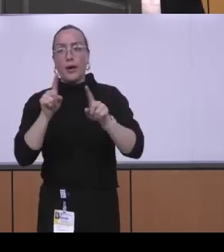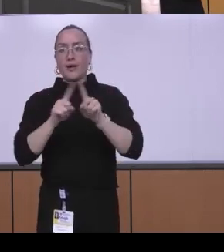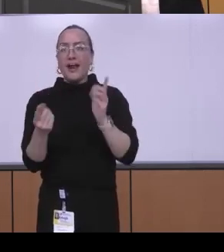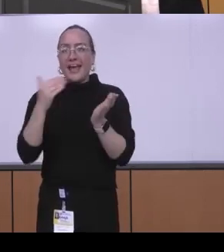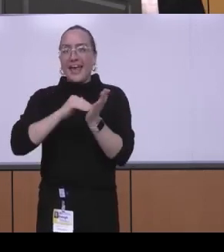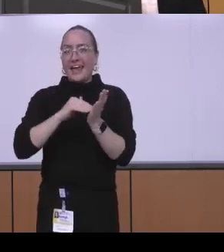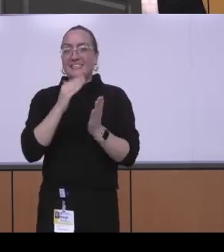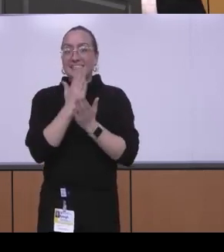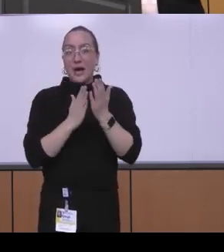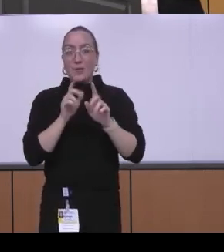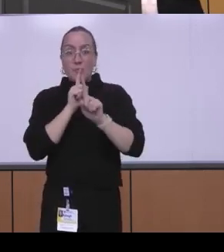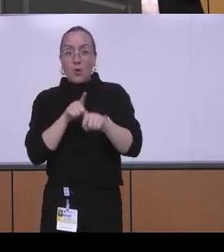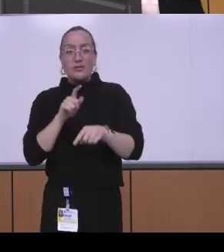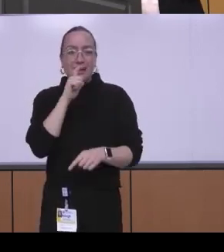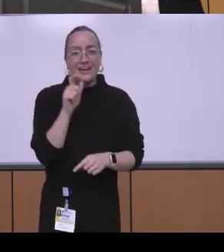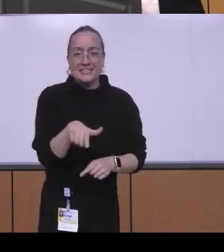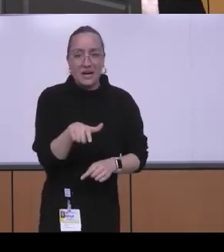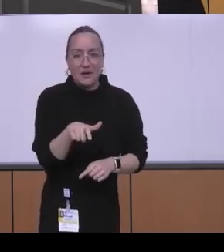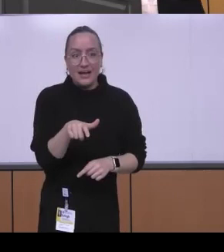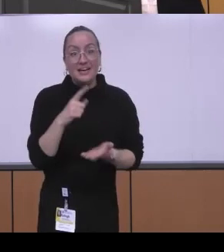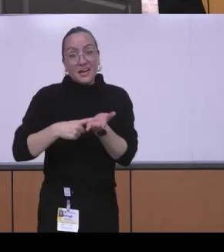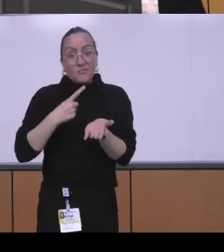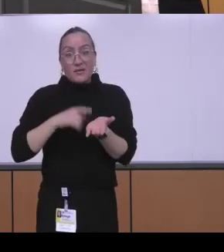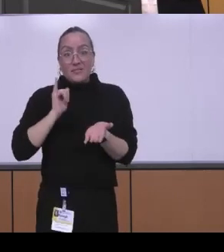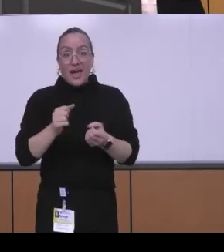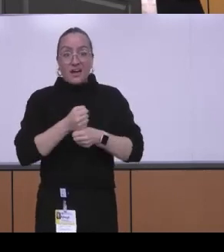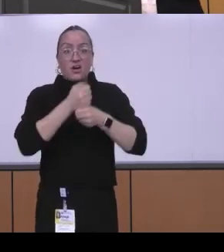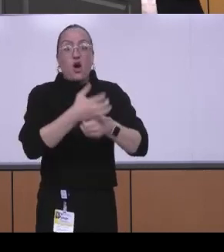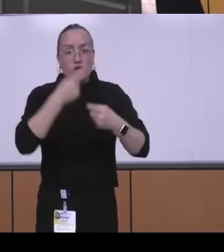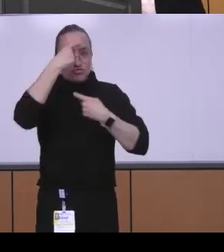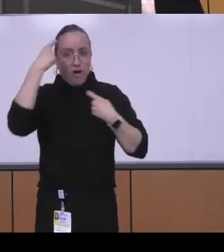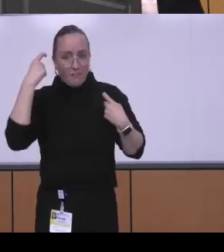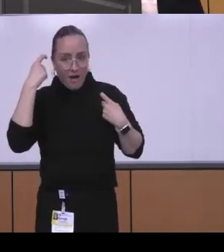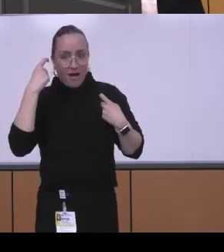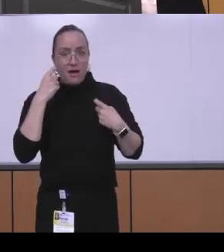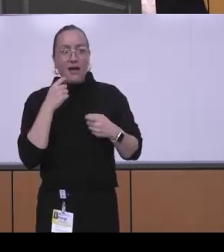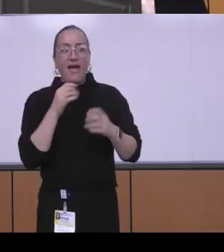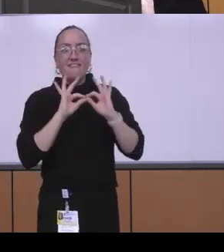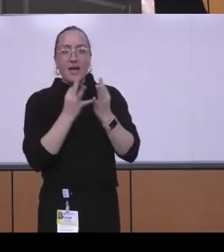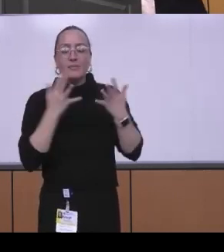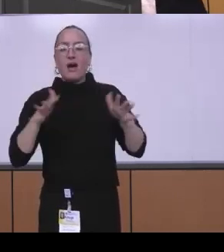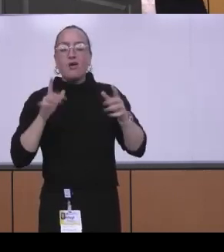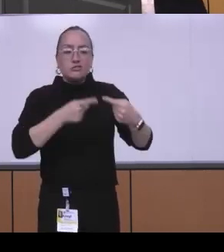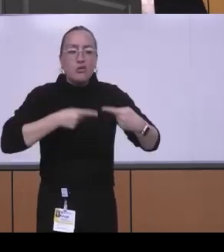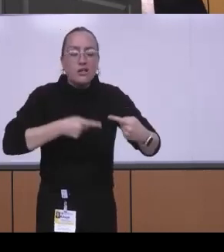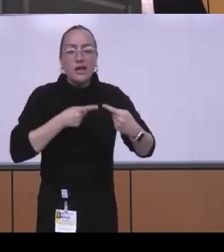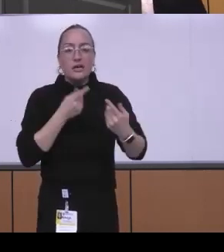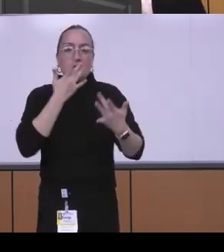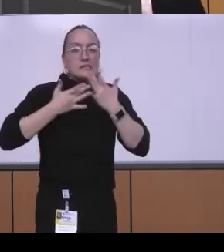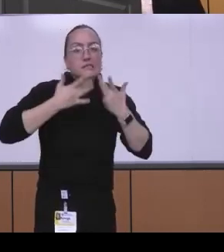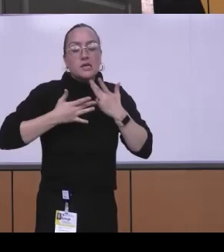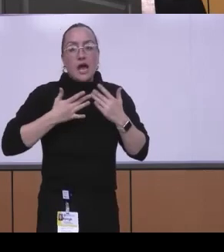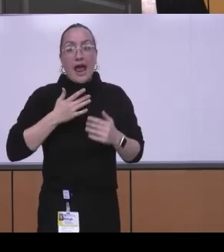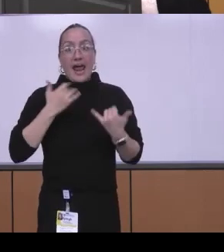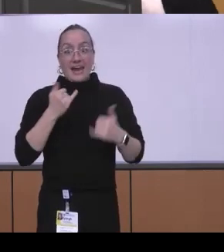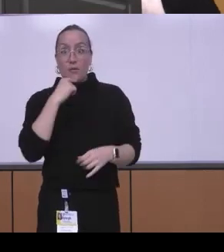unnecessary reports. And it's such a huge strain and trauma that we should be paying attention to what it does to families who are already struggling, to lose days of work, to have to tell the